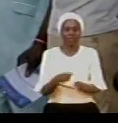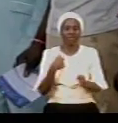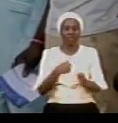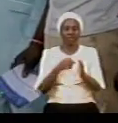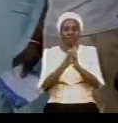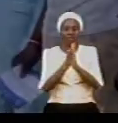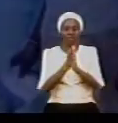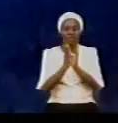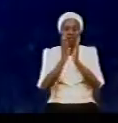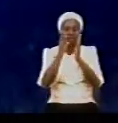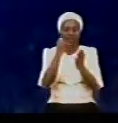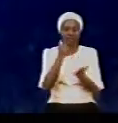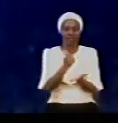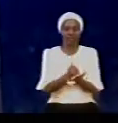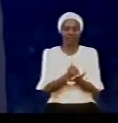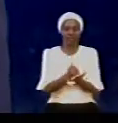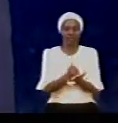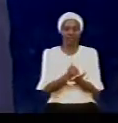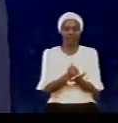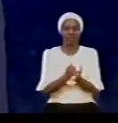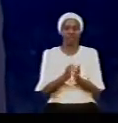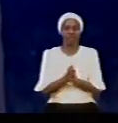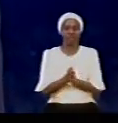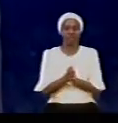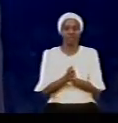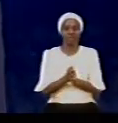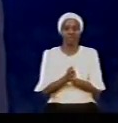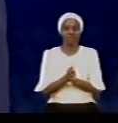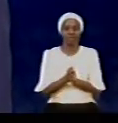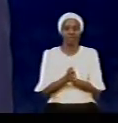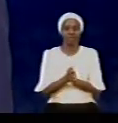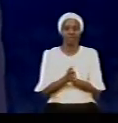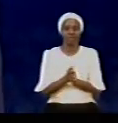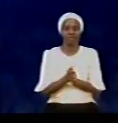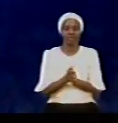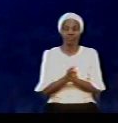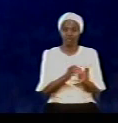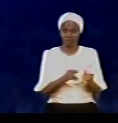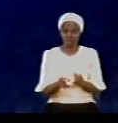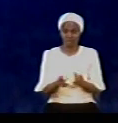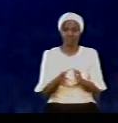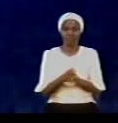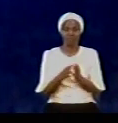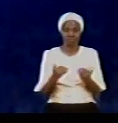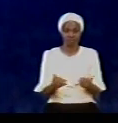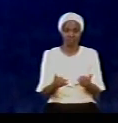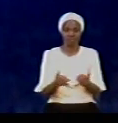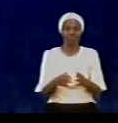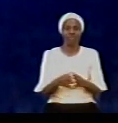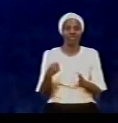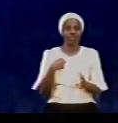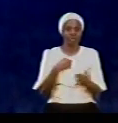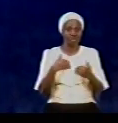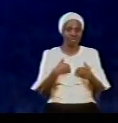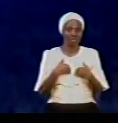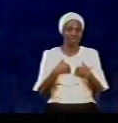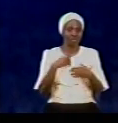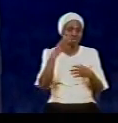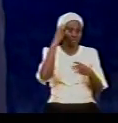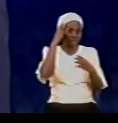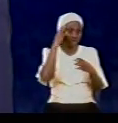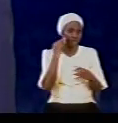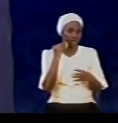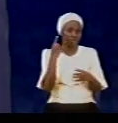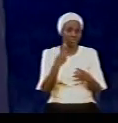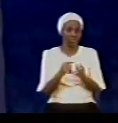Already, we have experienced the great visitation of God in the past